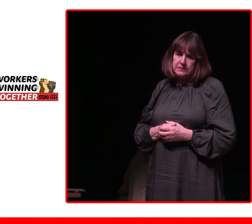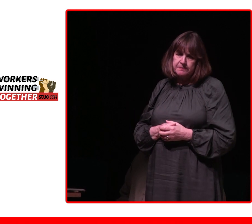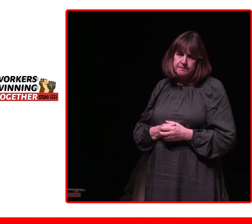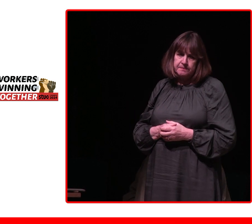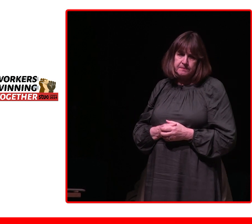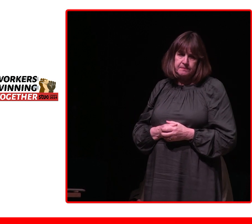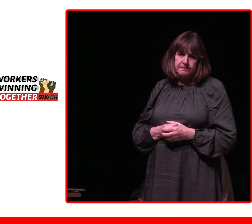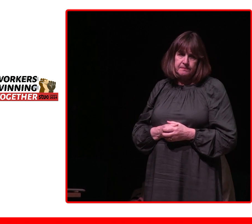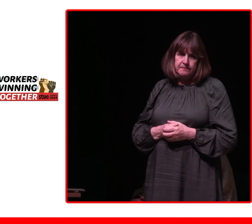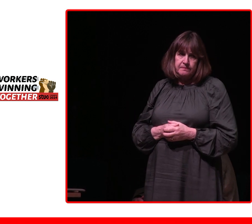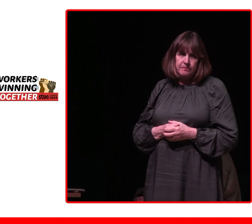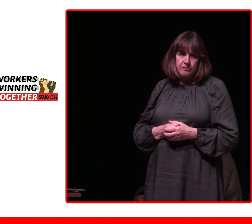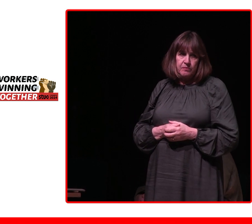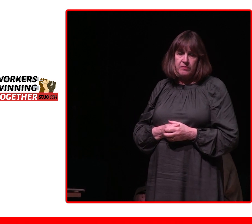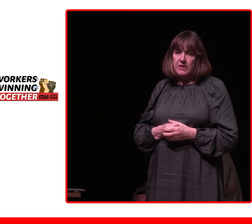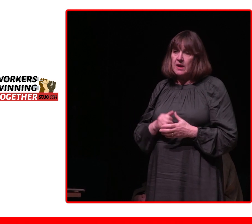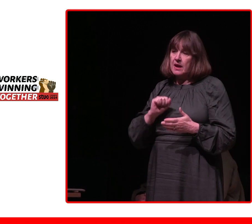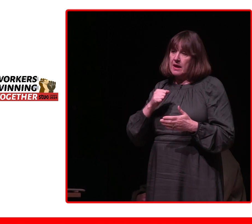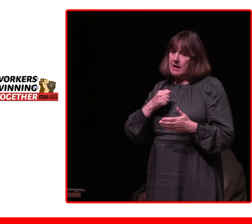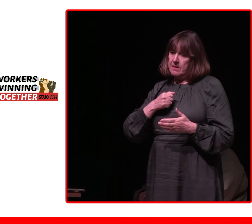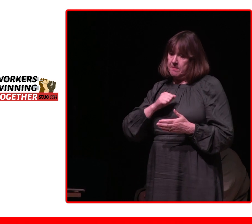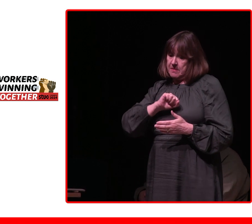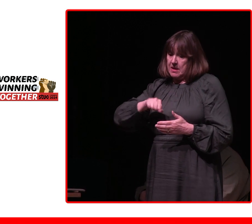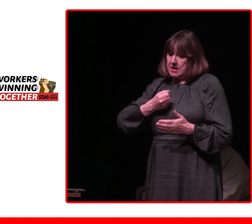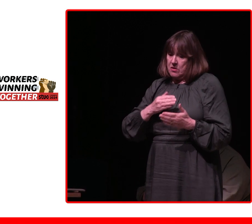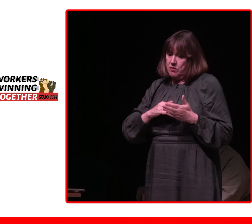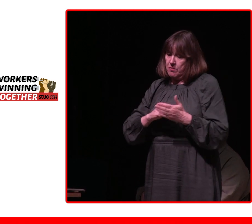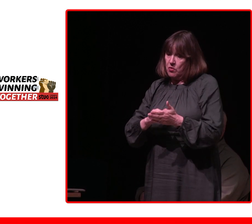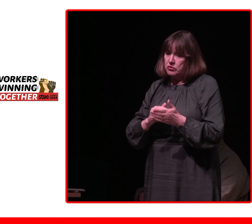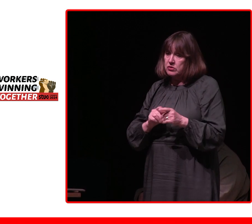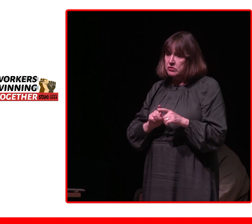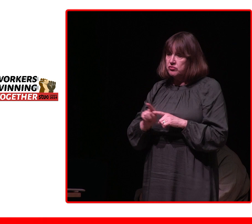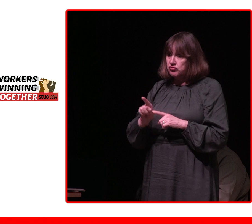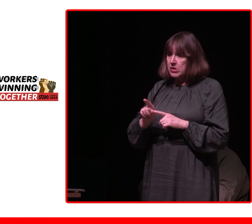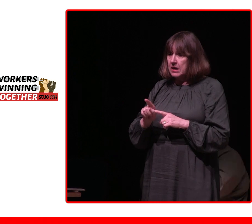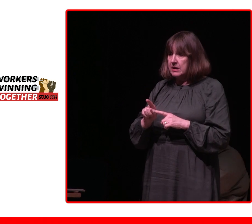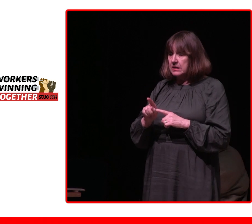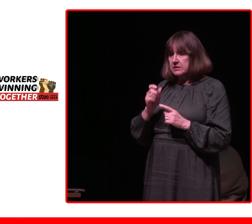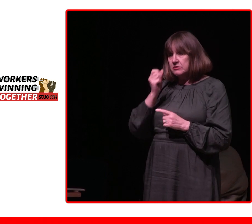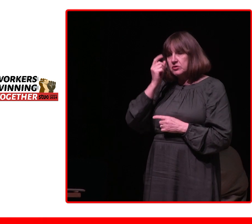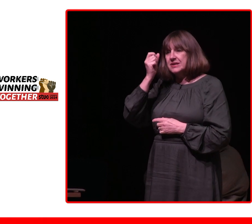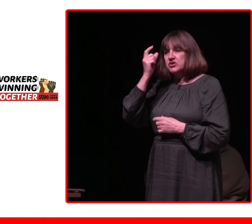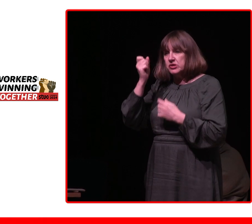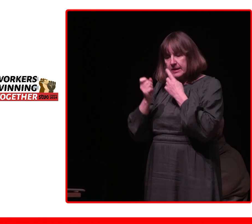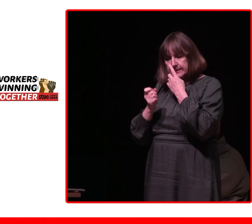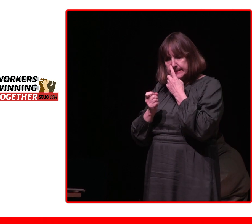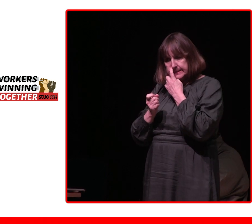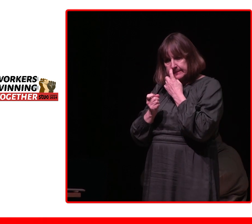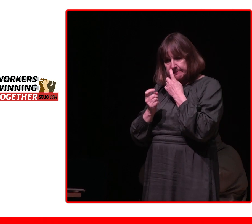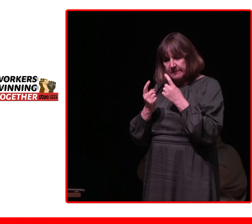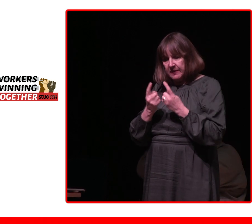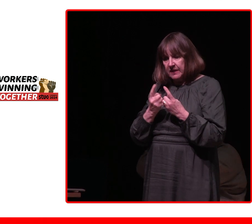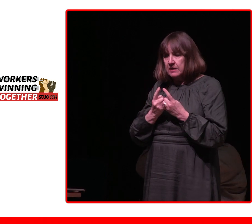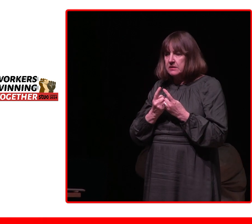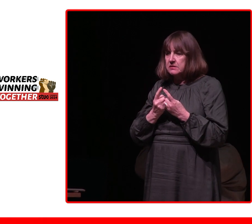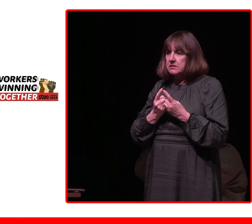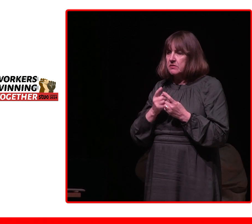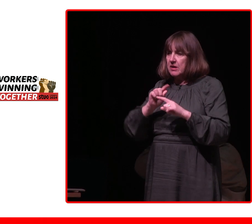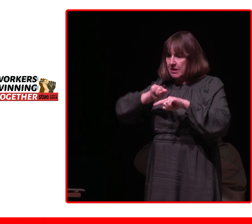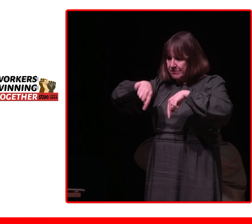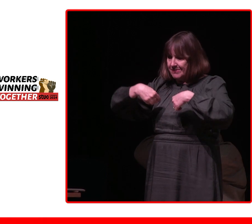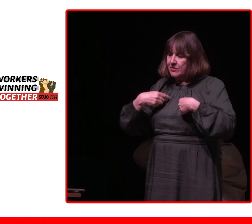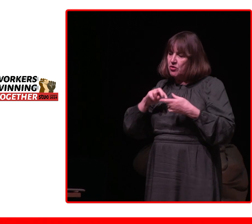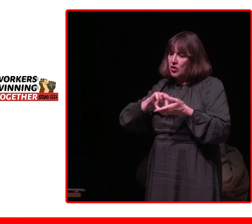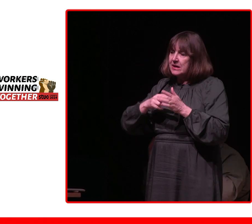that we support. So what our motion tried to do, it tried to make some suggestions to affiliates about things that are